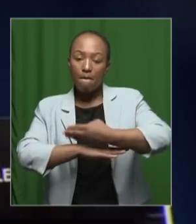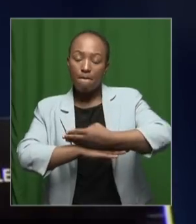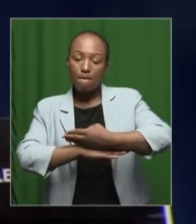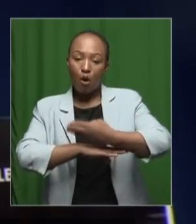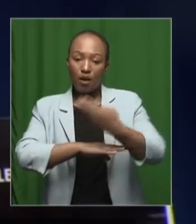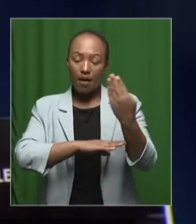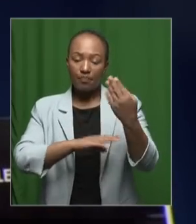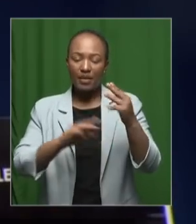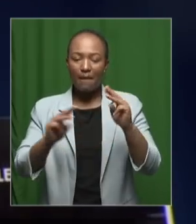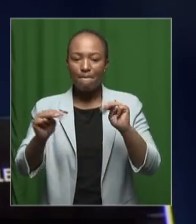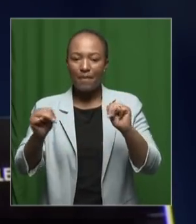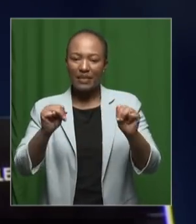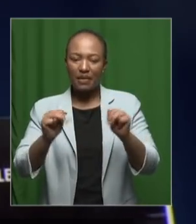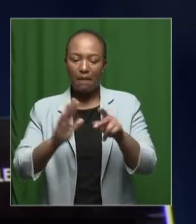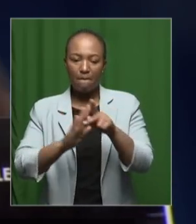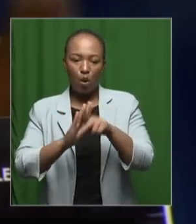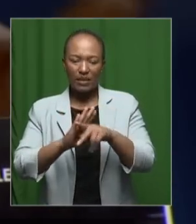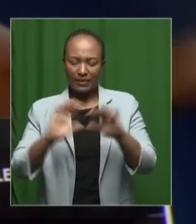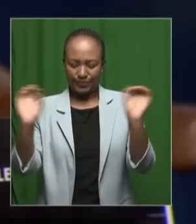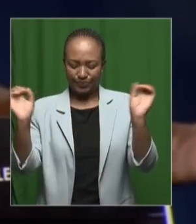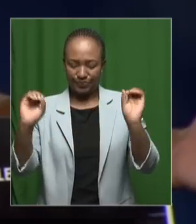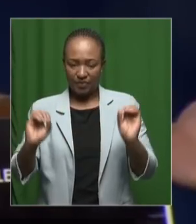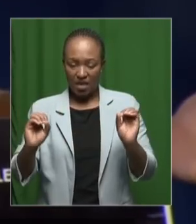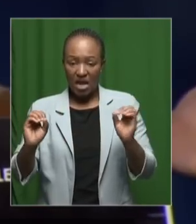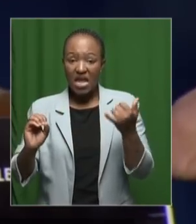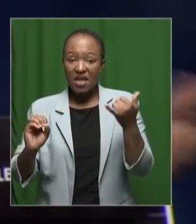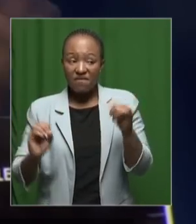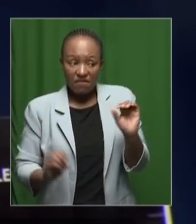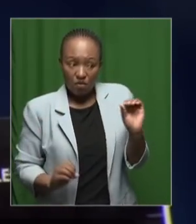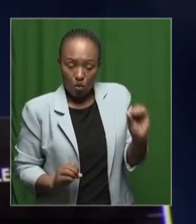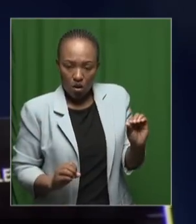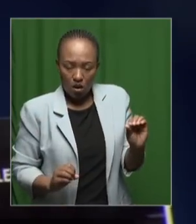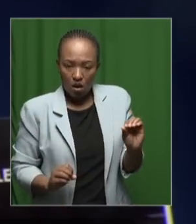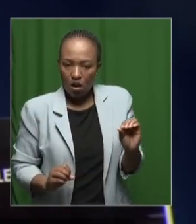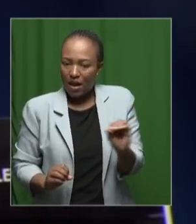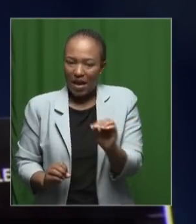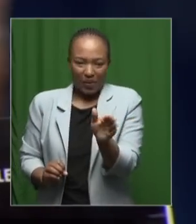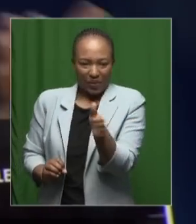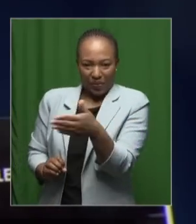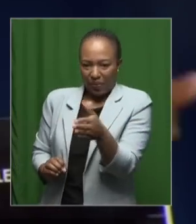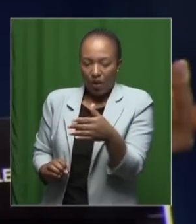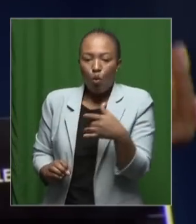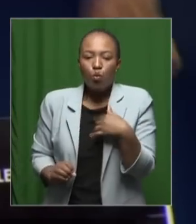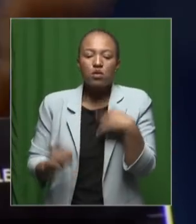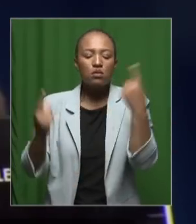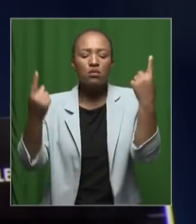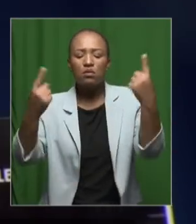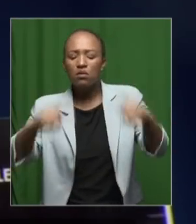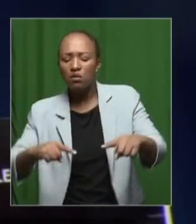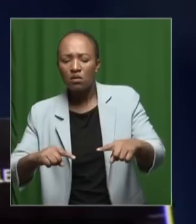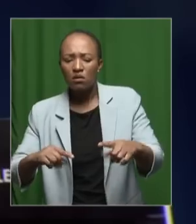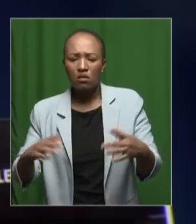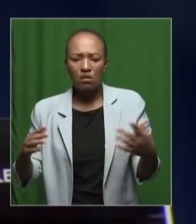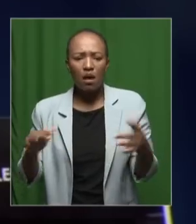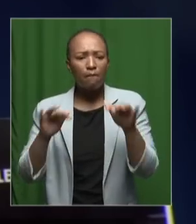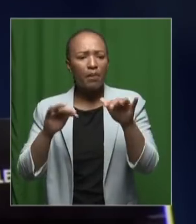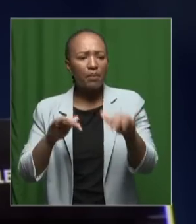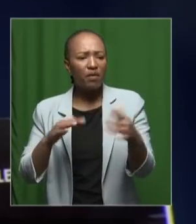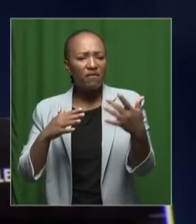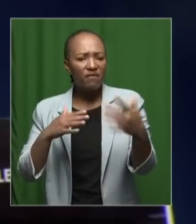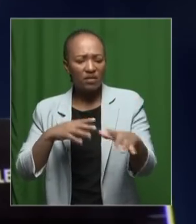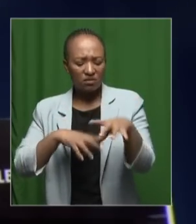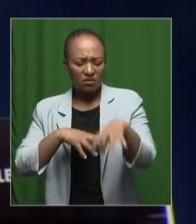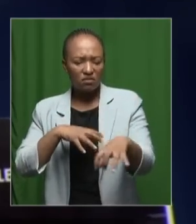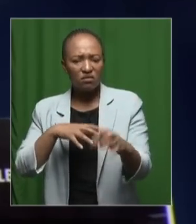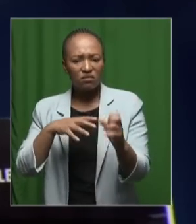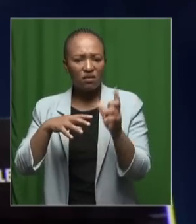And if we do have them, they were not there. We were there. We saw people coming over. Now I want to show you about